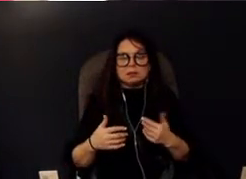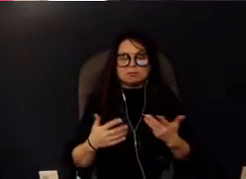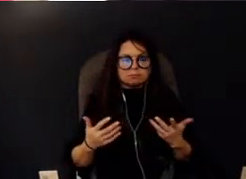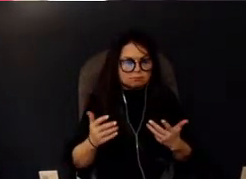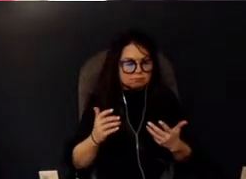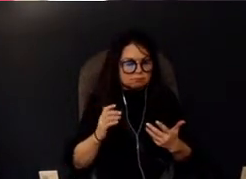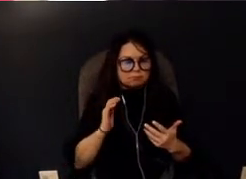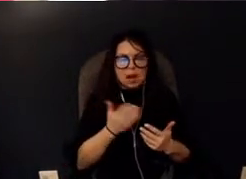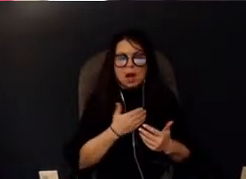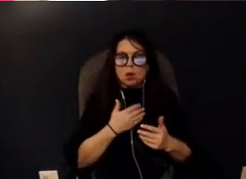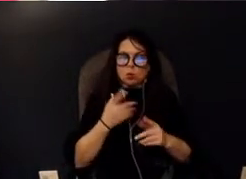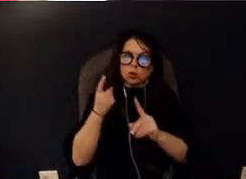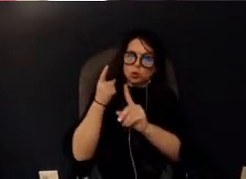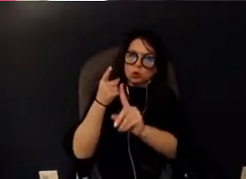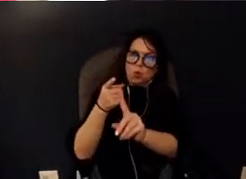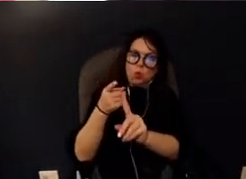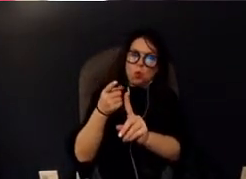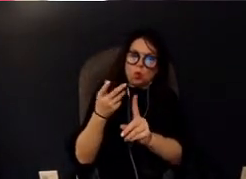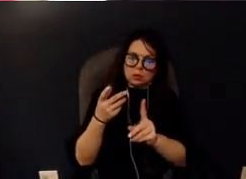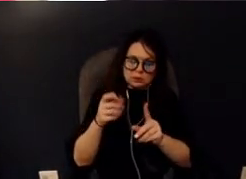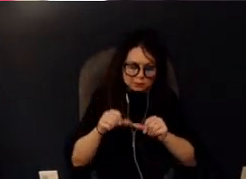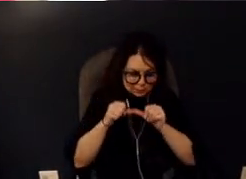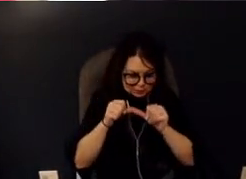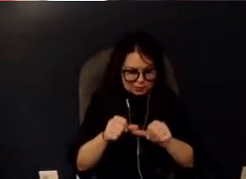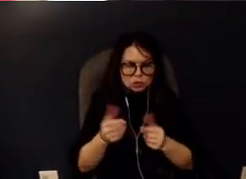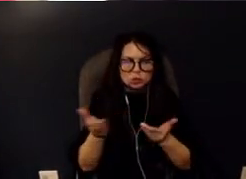continue serving and continue helping those